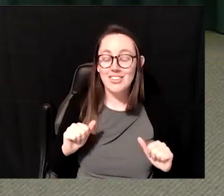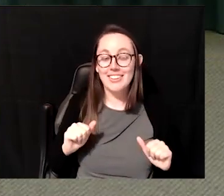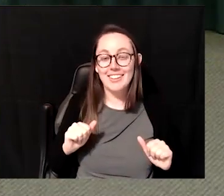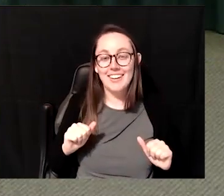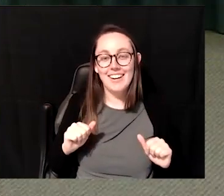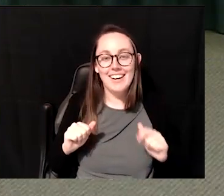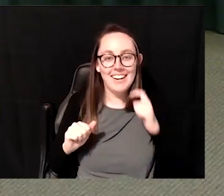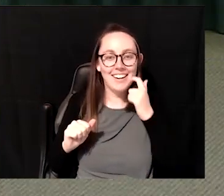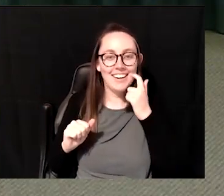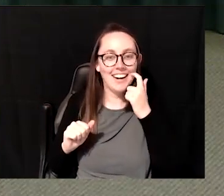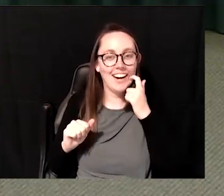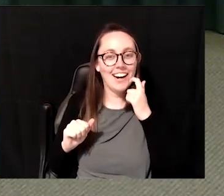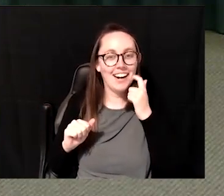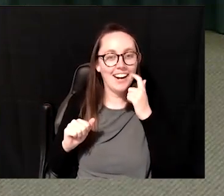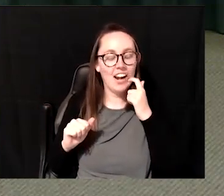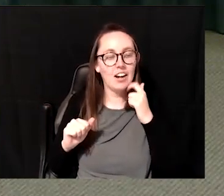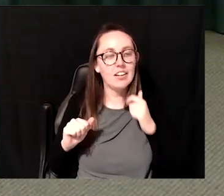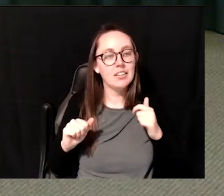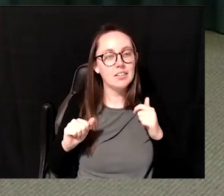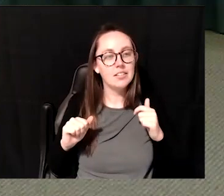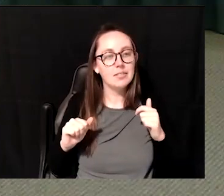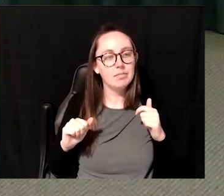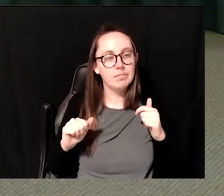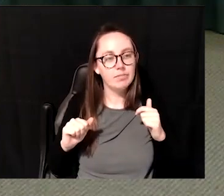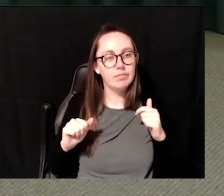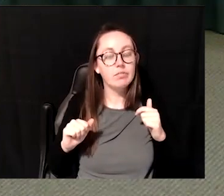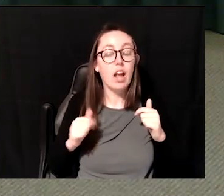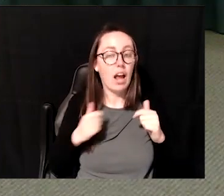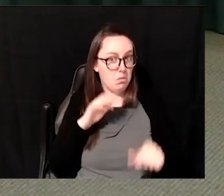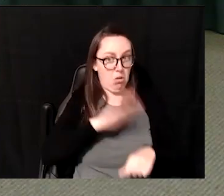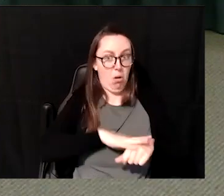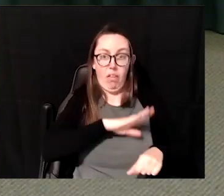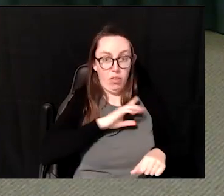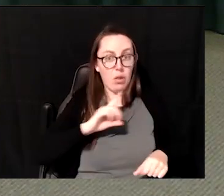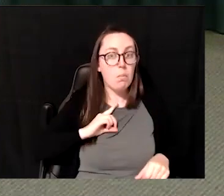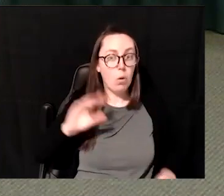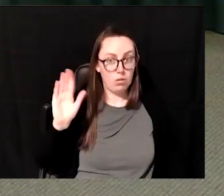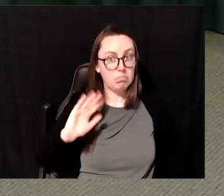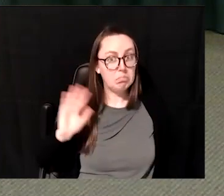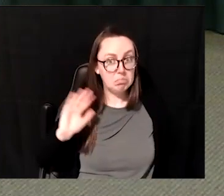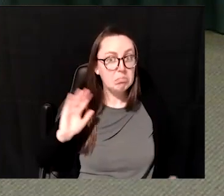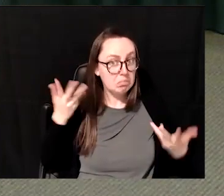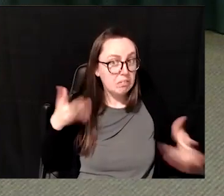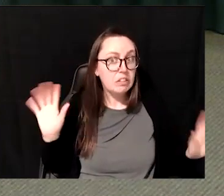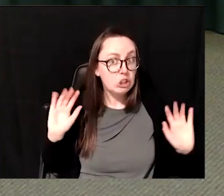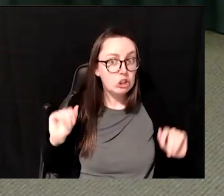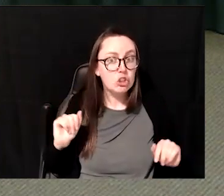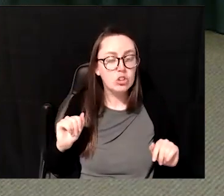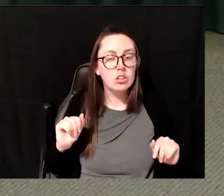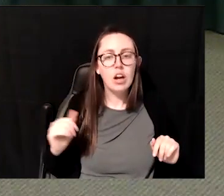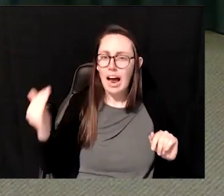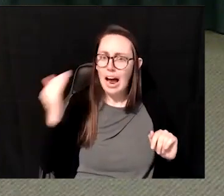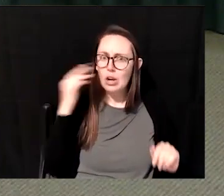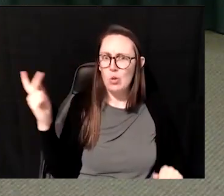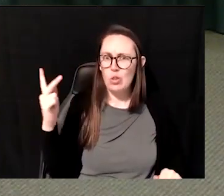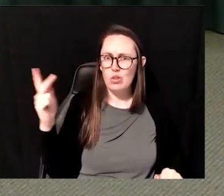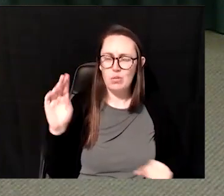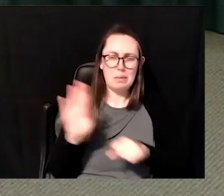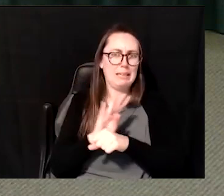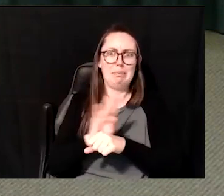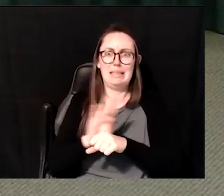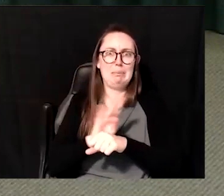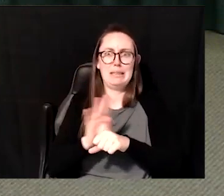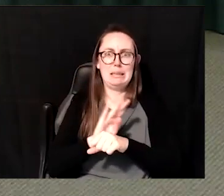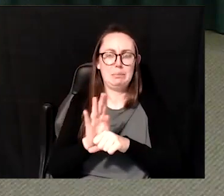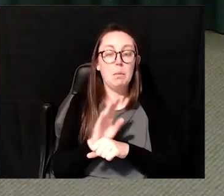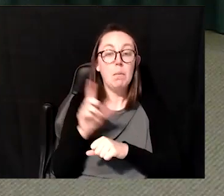since I've been a board member uh before I they're busy but they're not overly